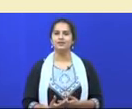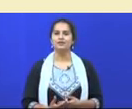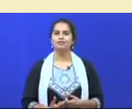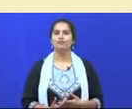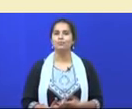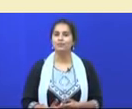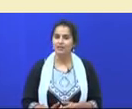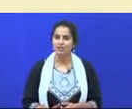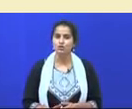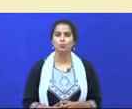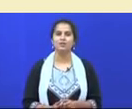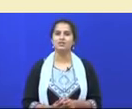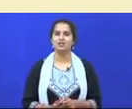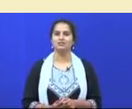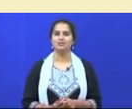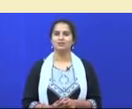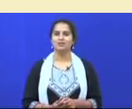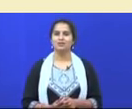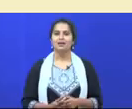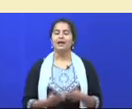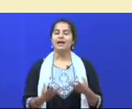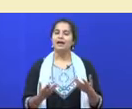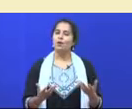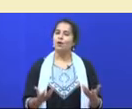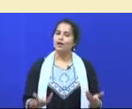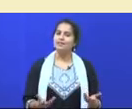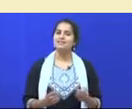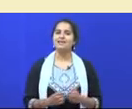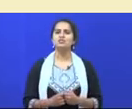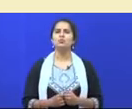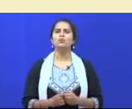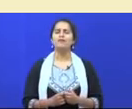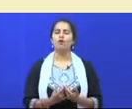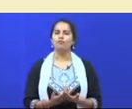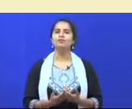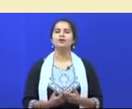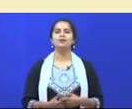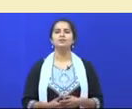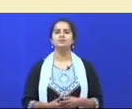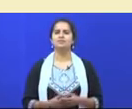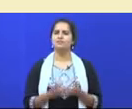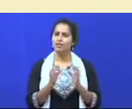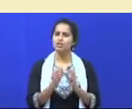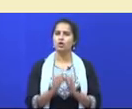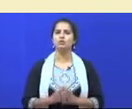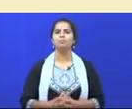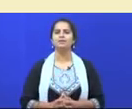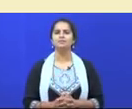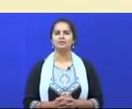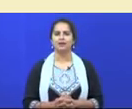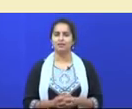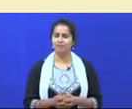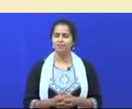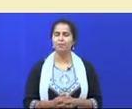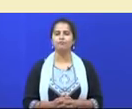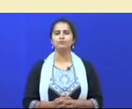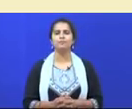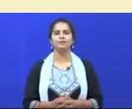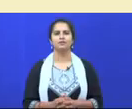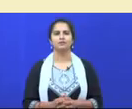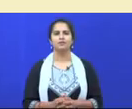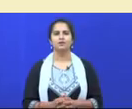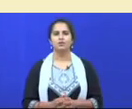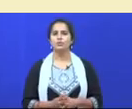Asmi from the Ishopanishad. In this case, you would have often heard the very short mantra and a very